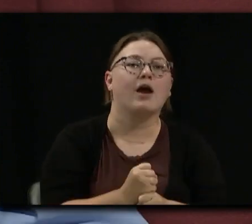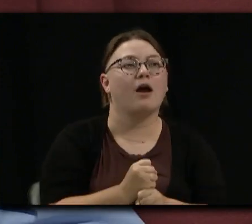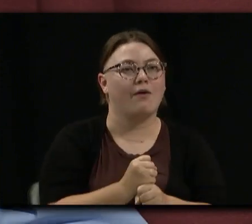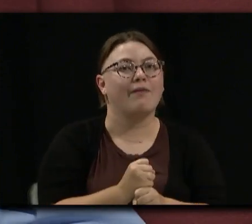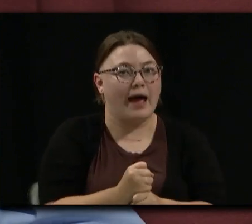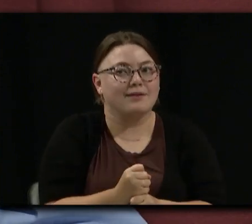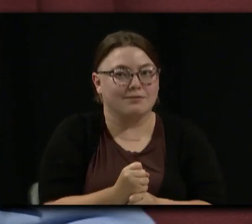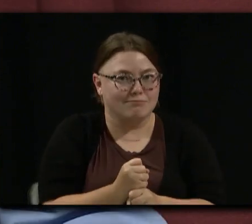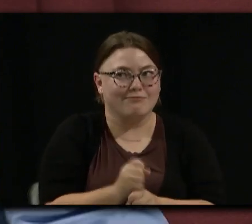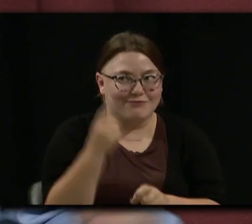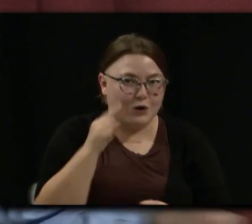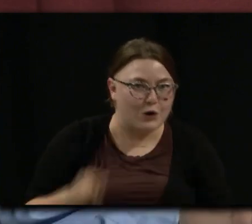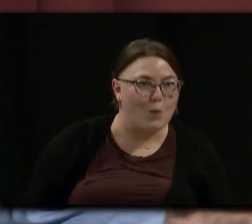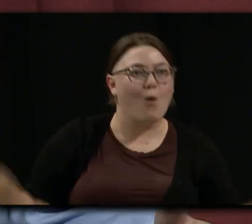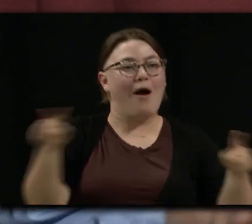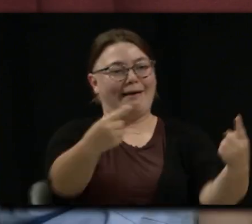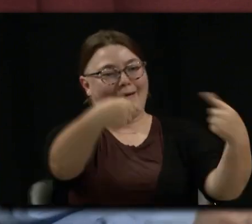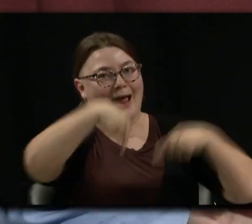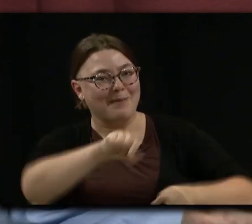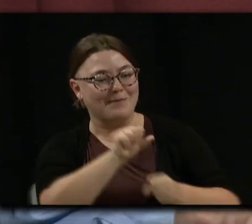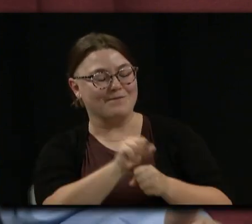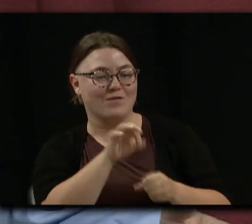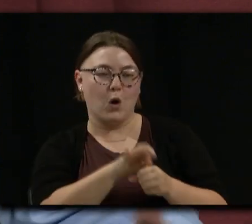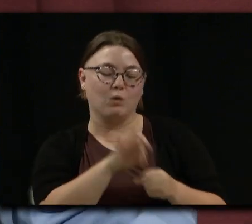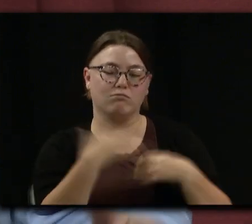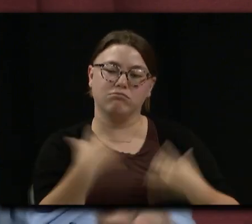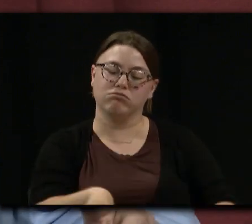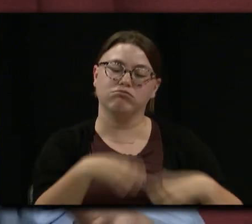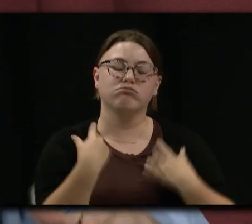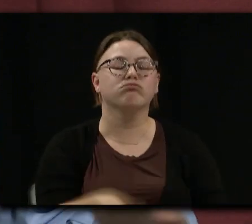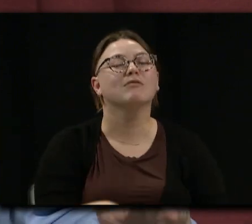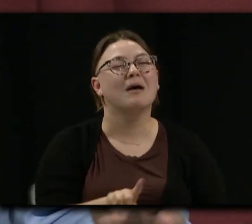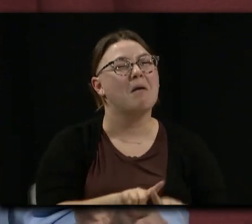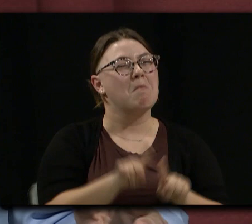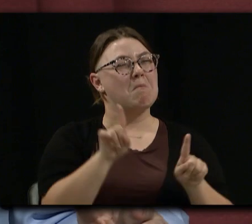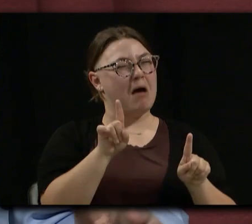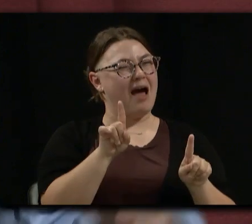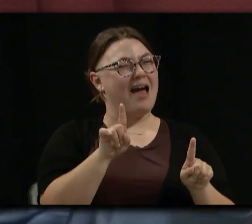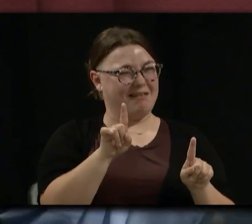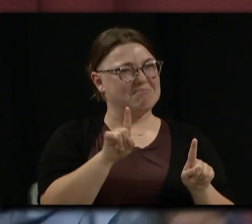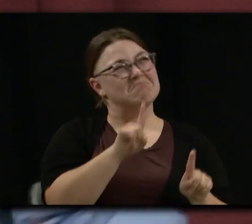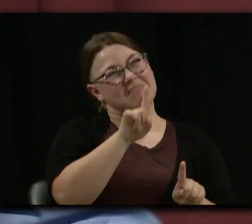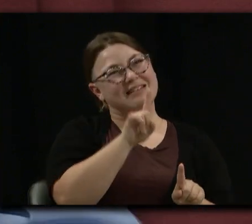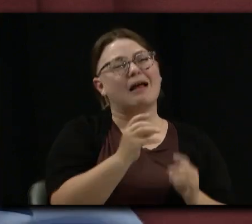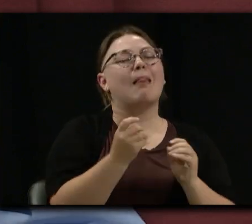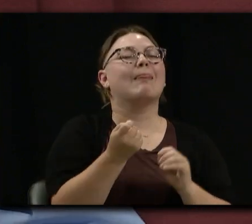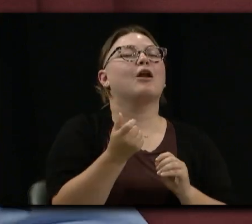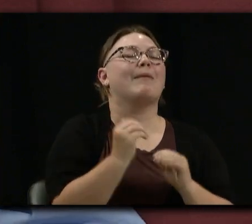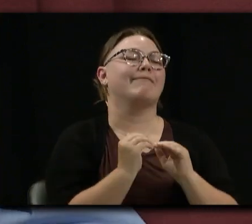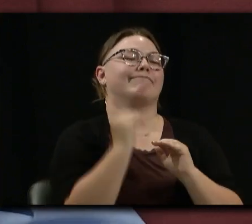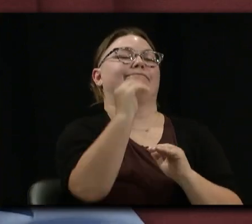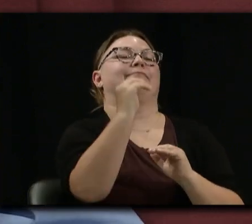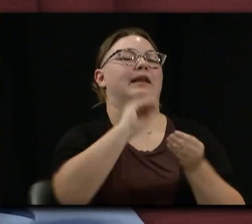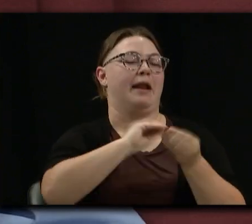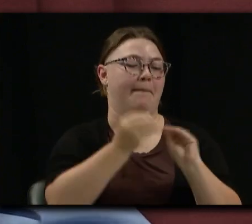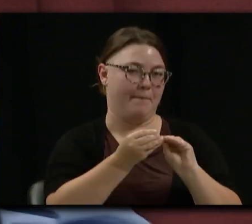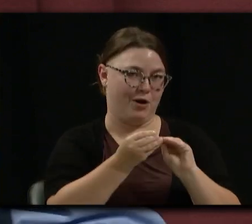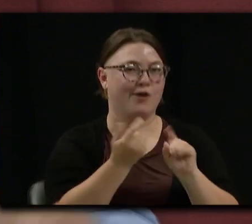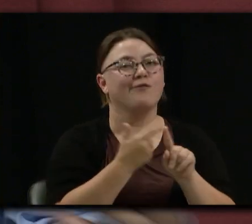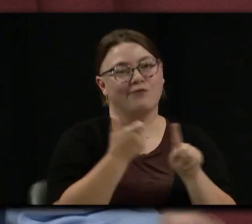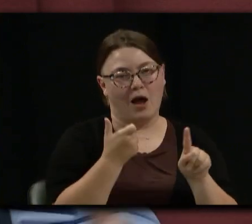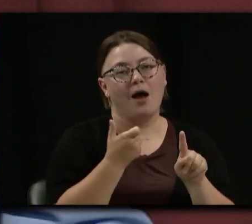voted. But I would say that is maybe a slightly up a little bit, and that because of those expired